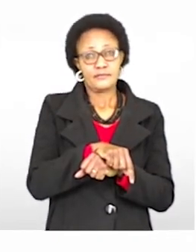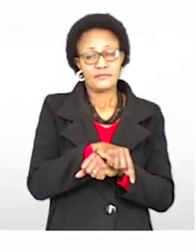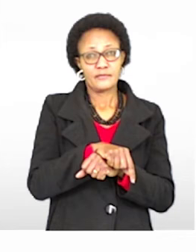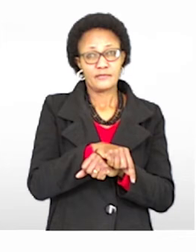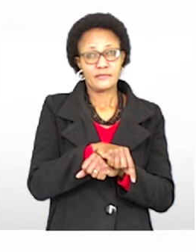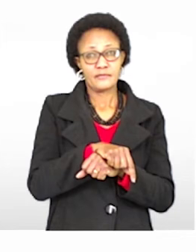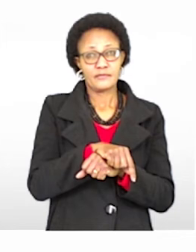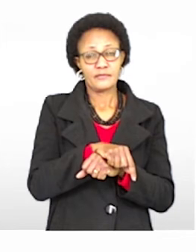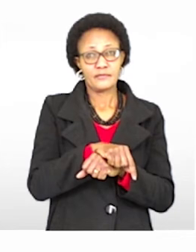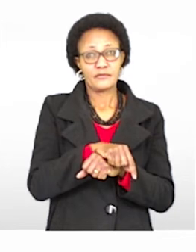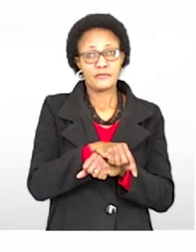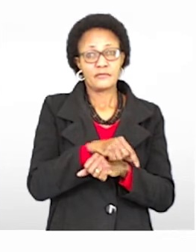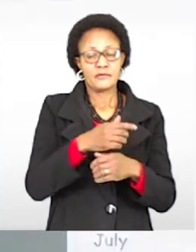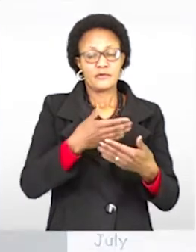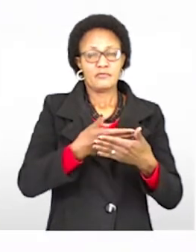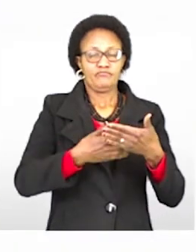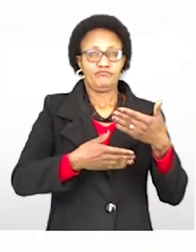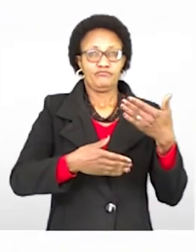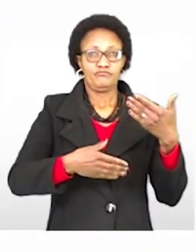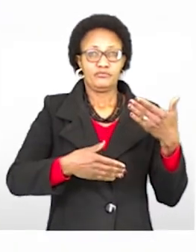to the next exercise on page 4.